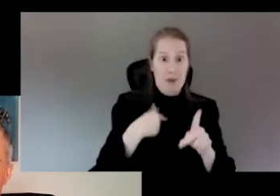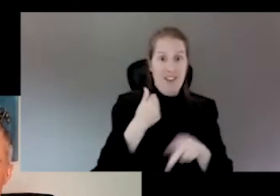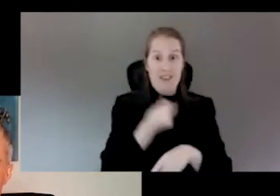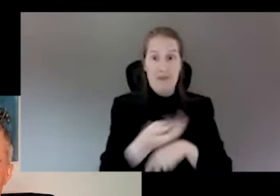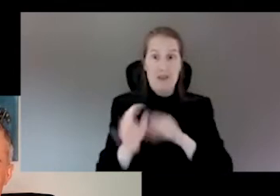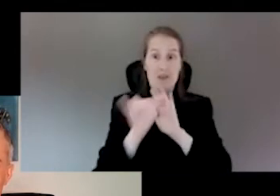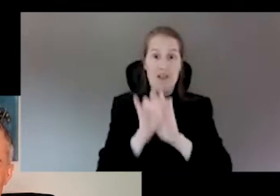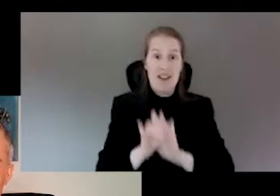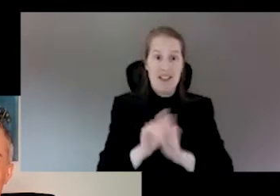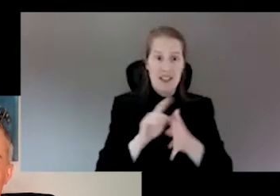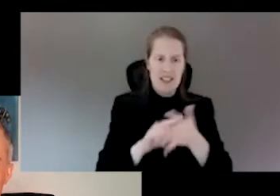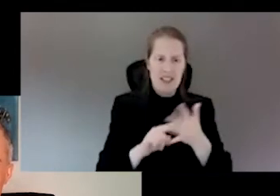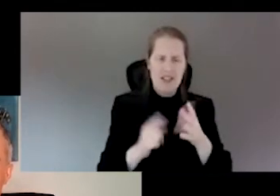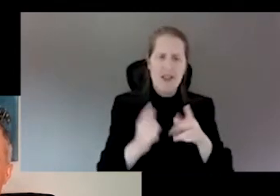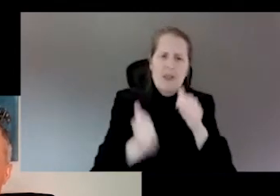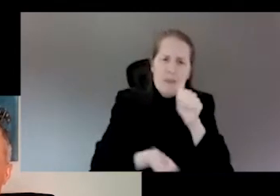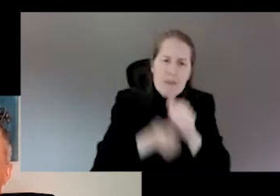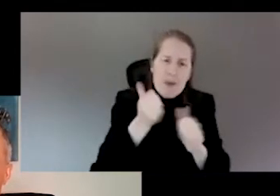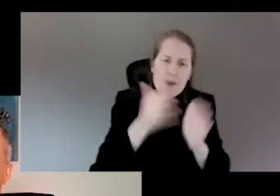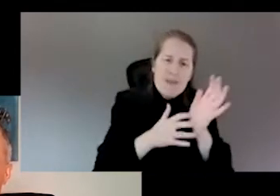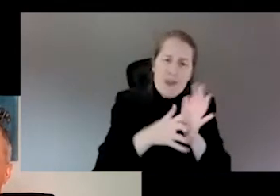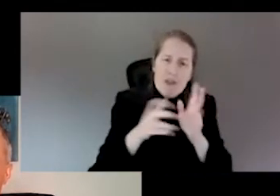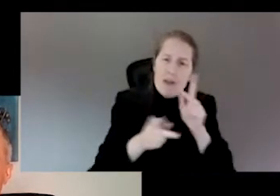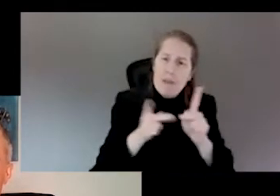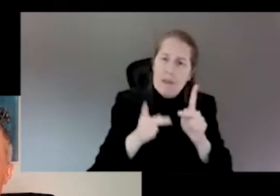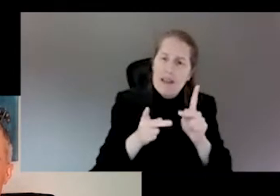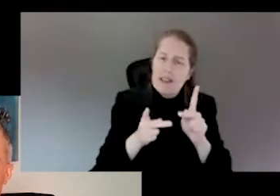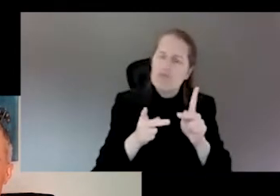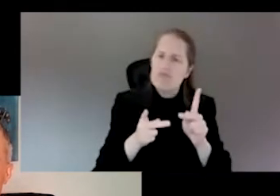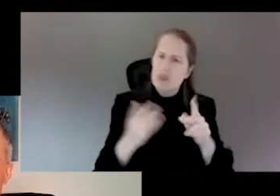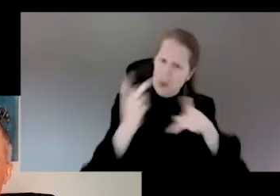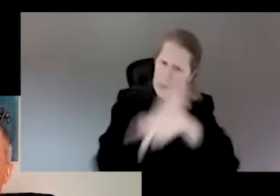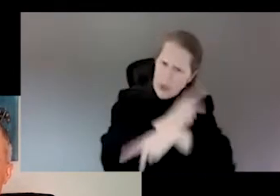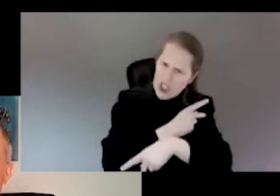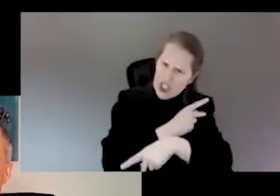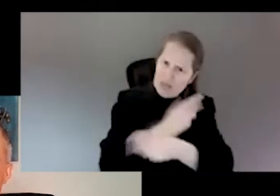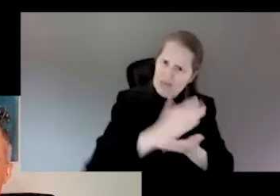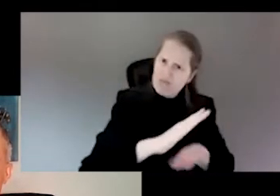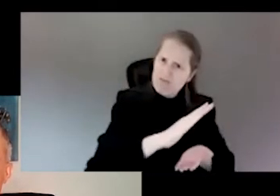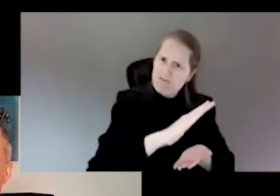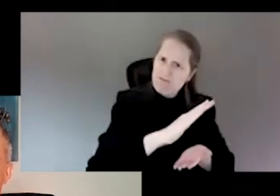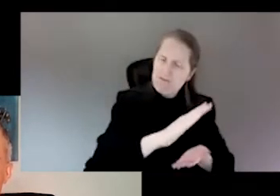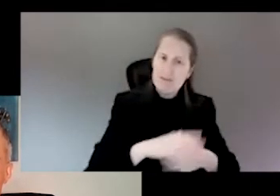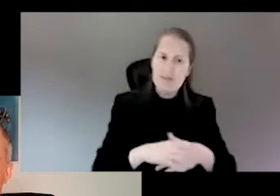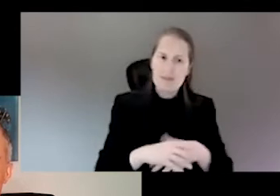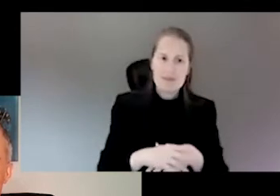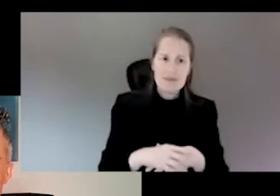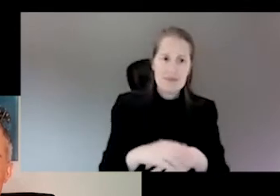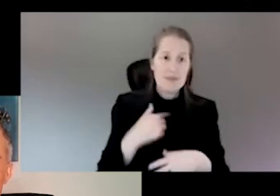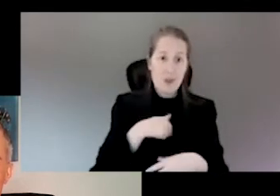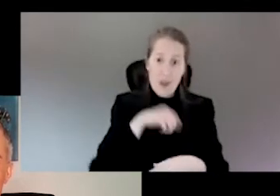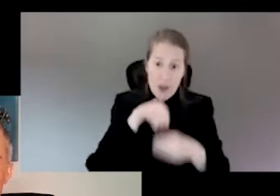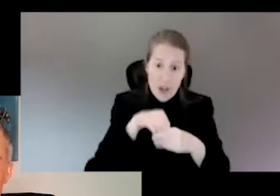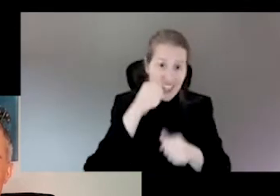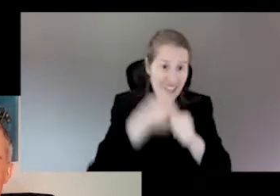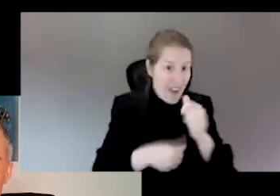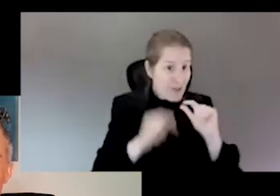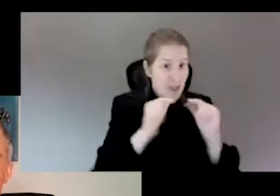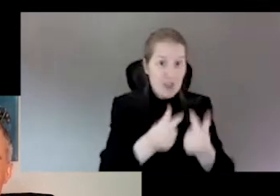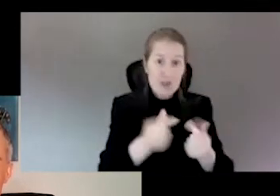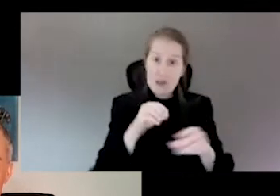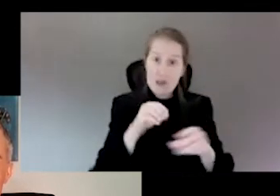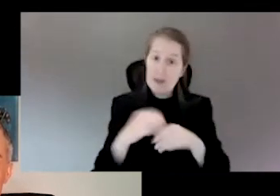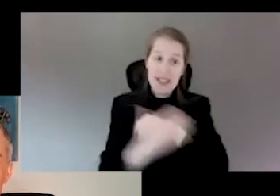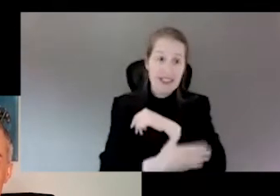most vulnerable population in the country, and we belong to every single group in the country. And